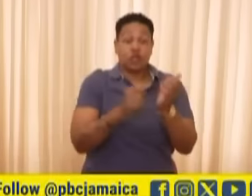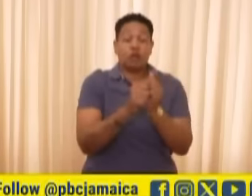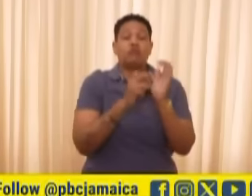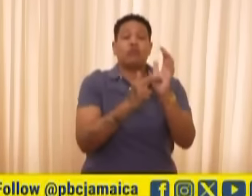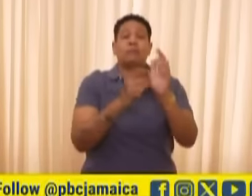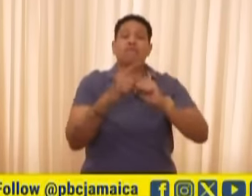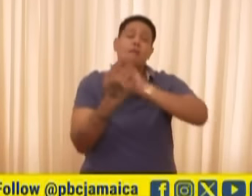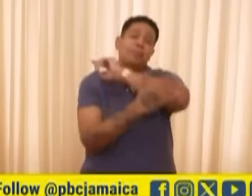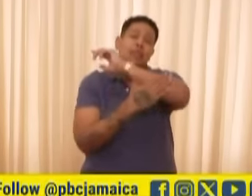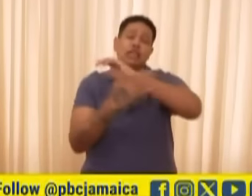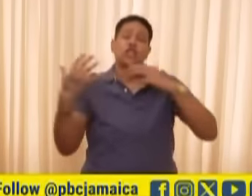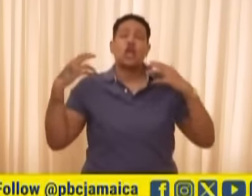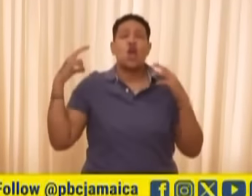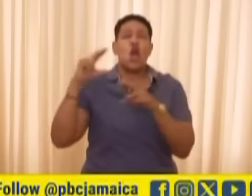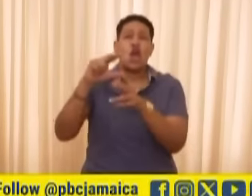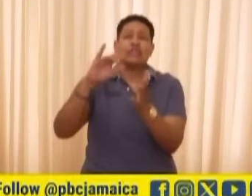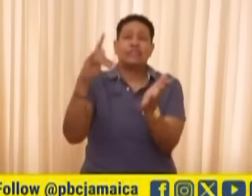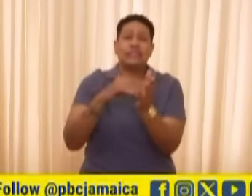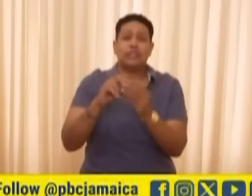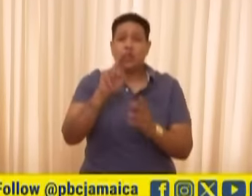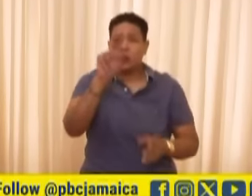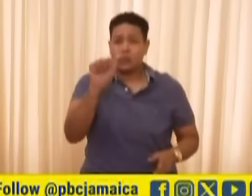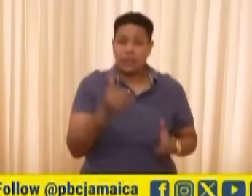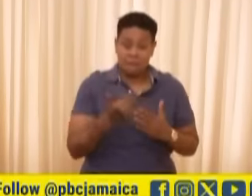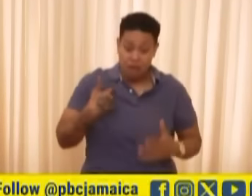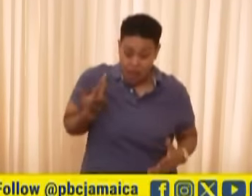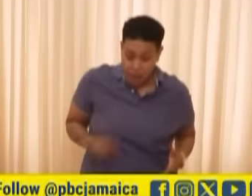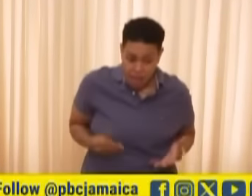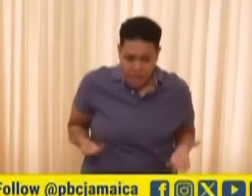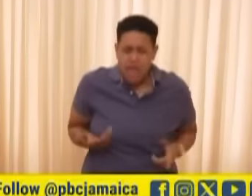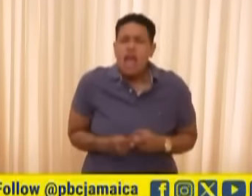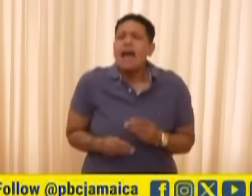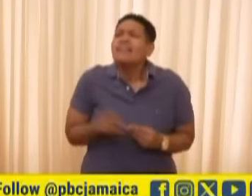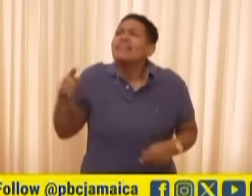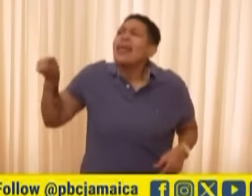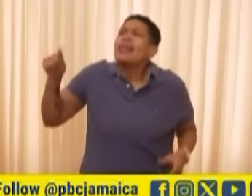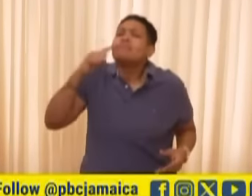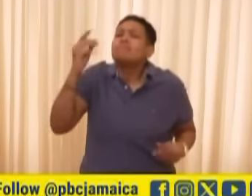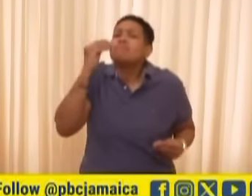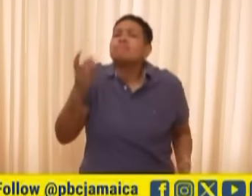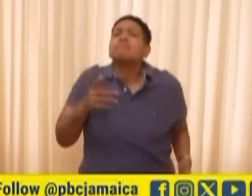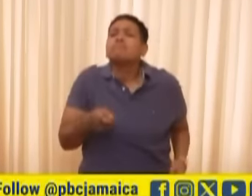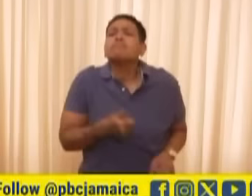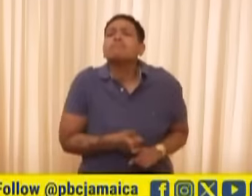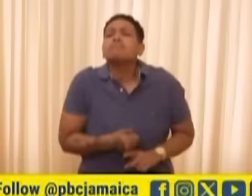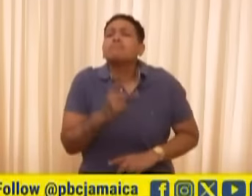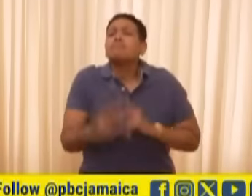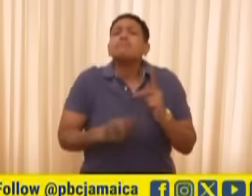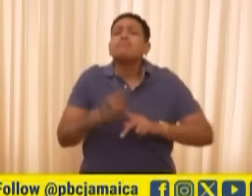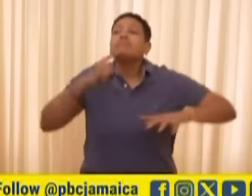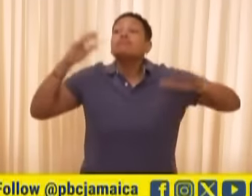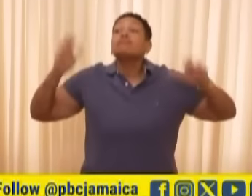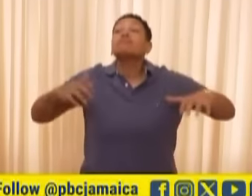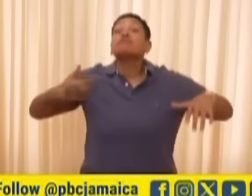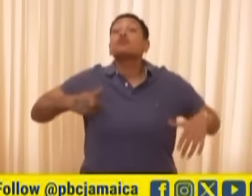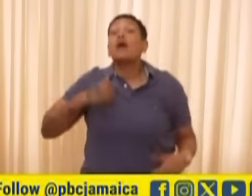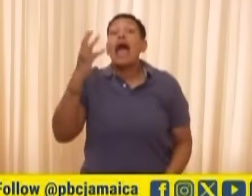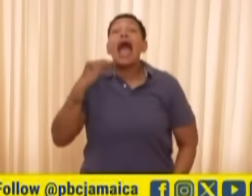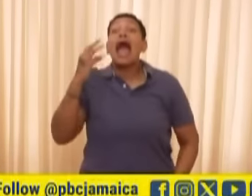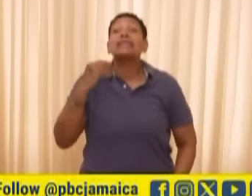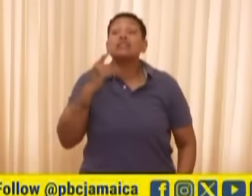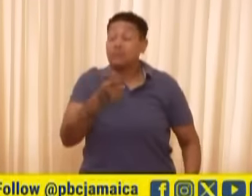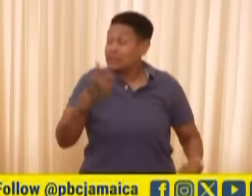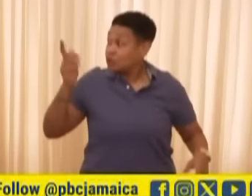National Hurricane Center in the US just before I came here. And they were saying that the kind of rainfall that we're